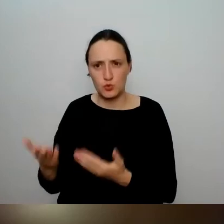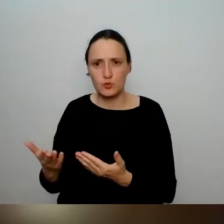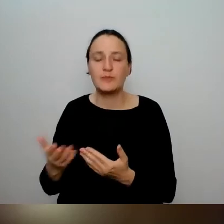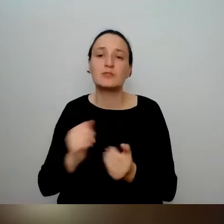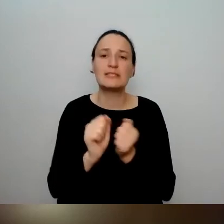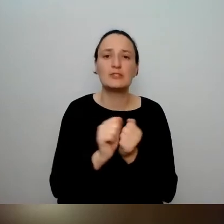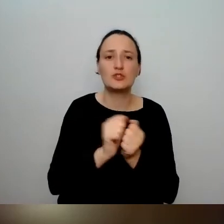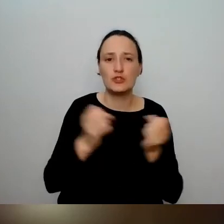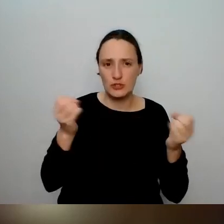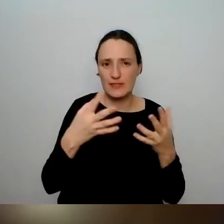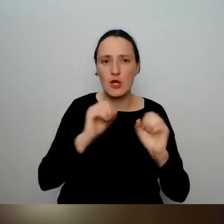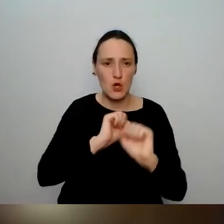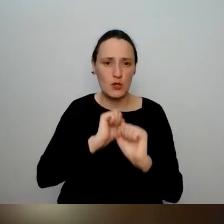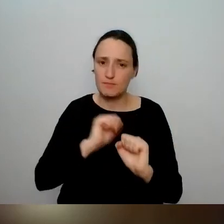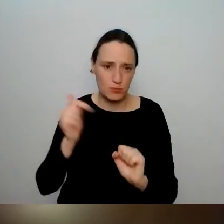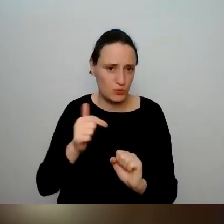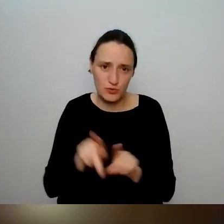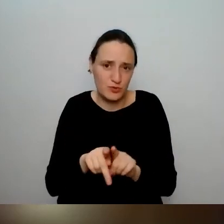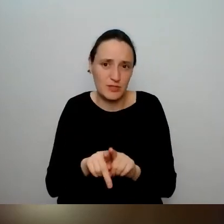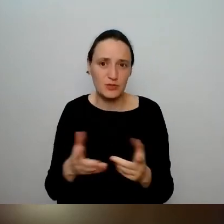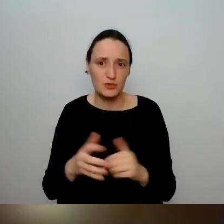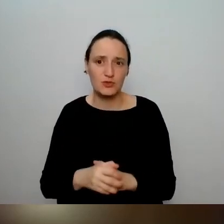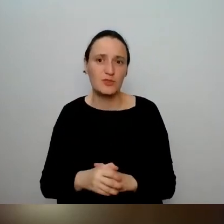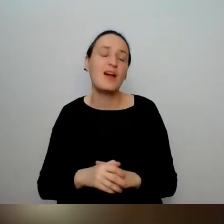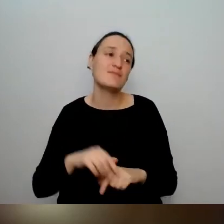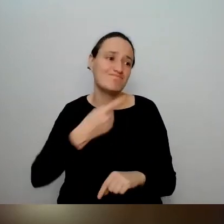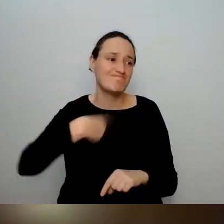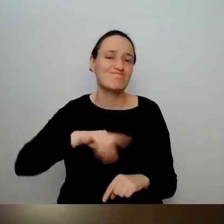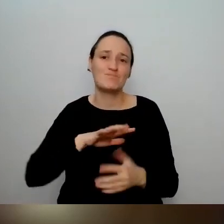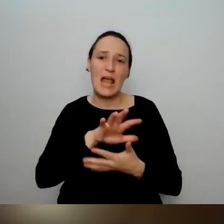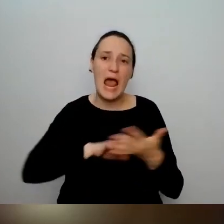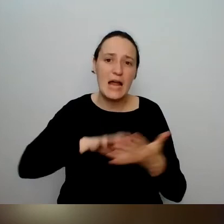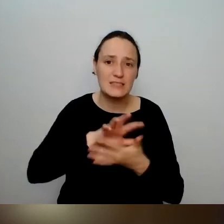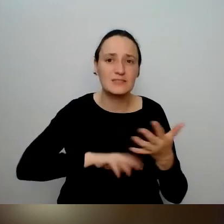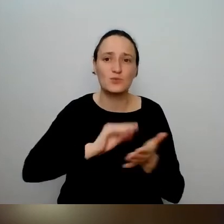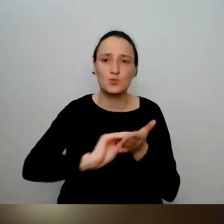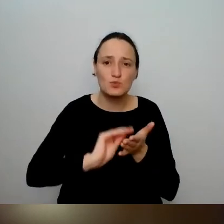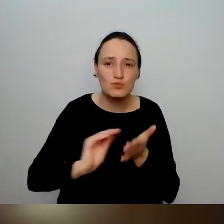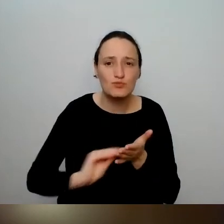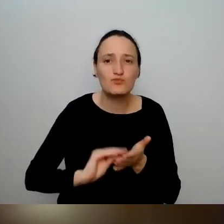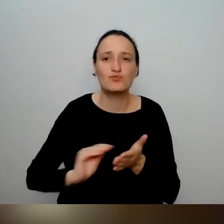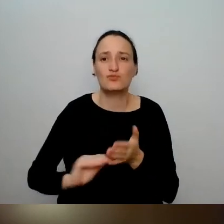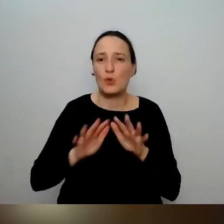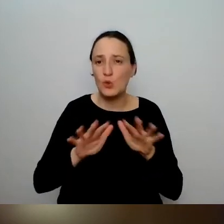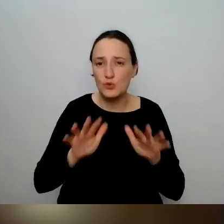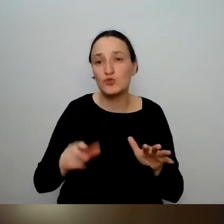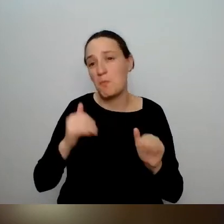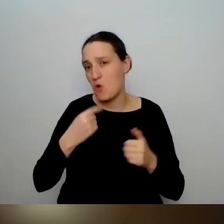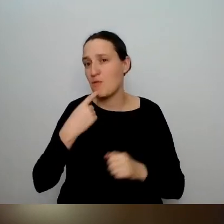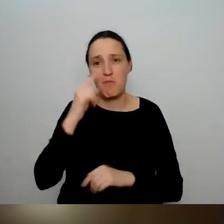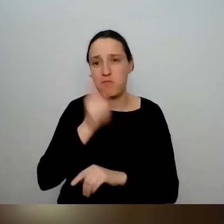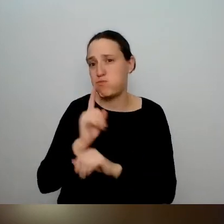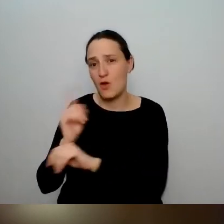There are a lot of letters written, a lot of articles written that can help you convince your politicians in